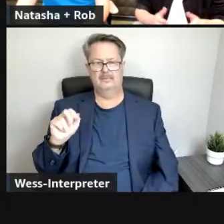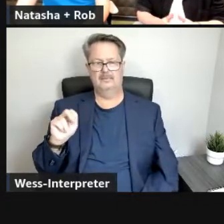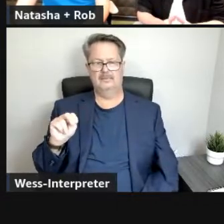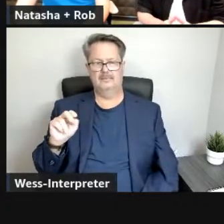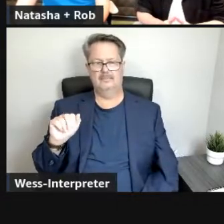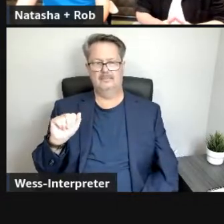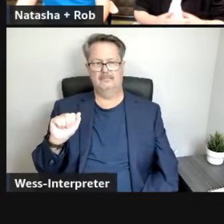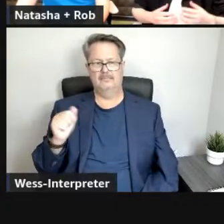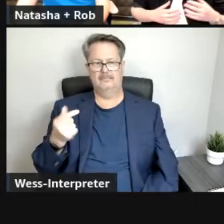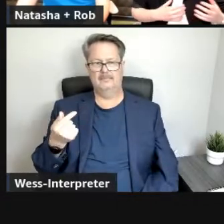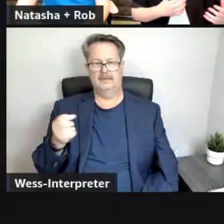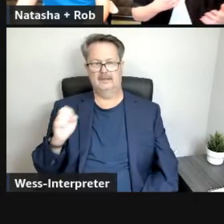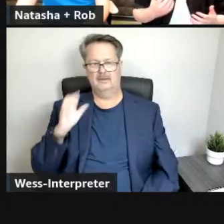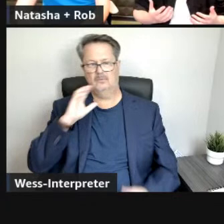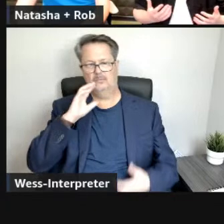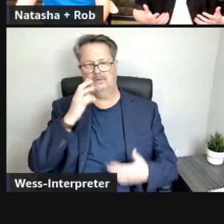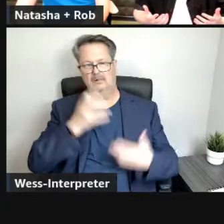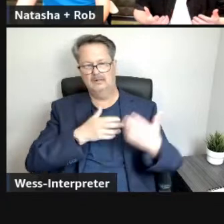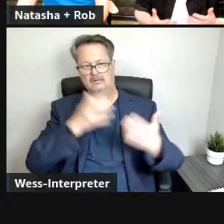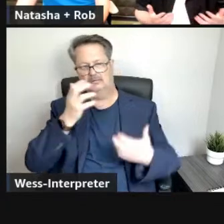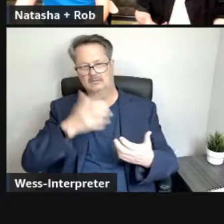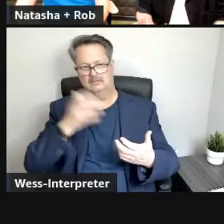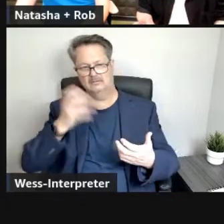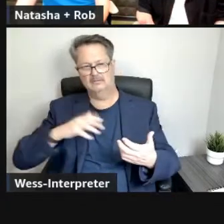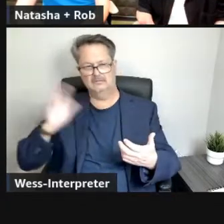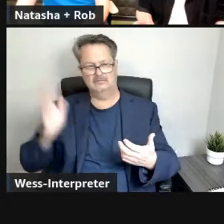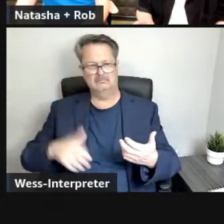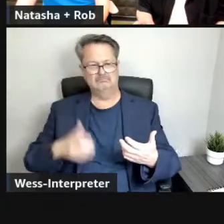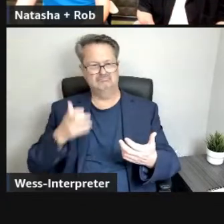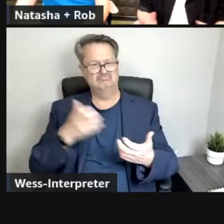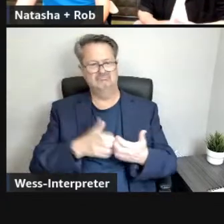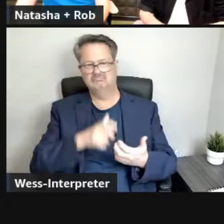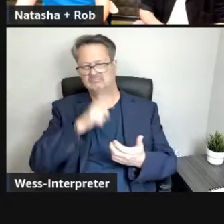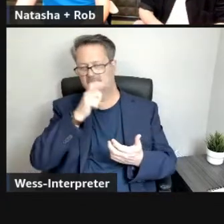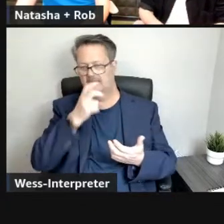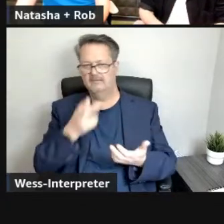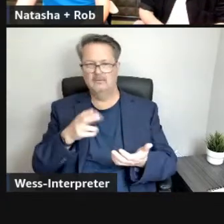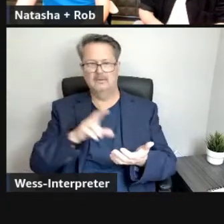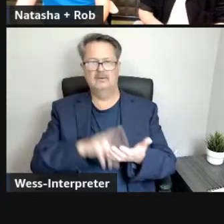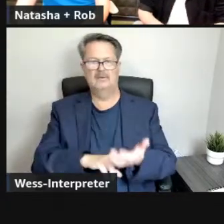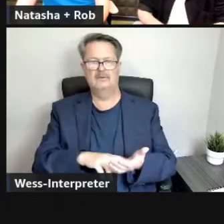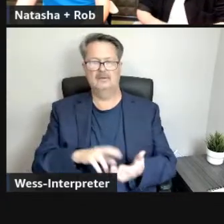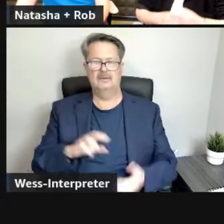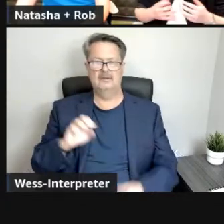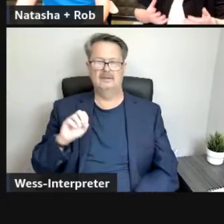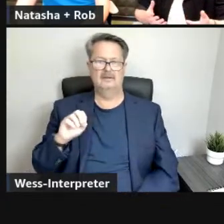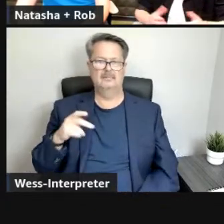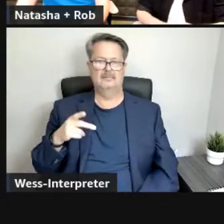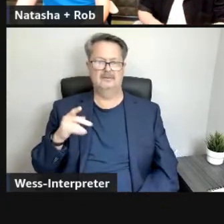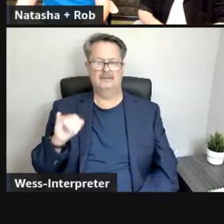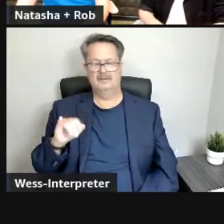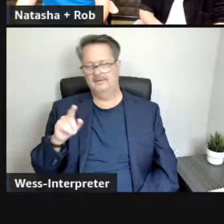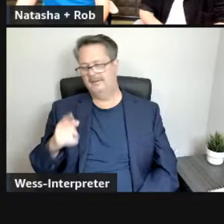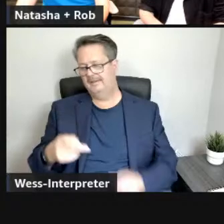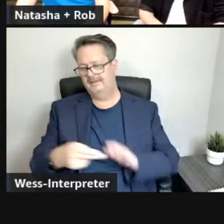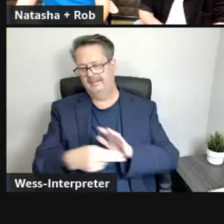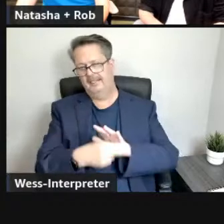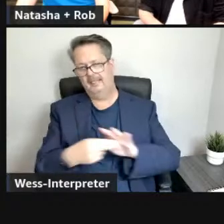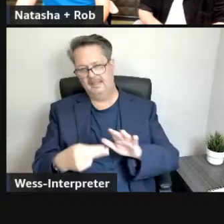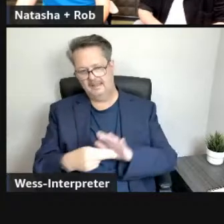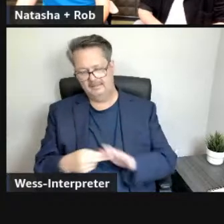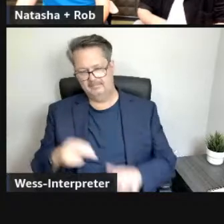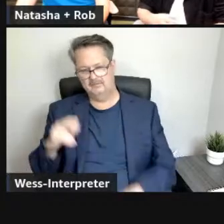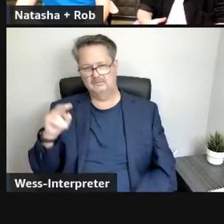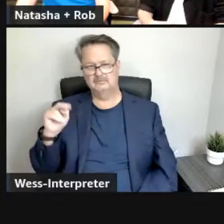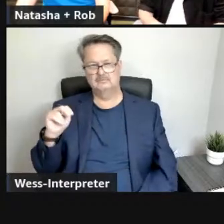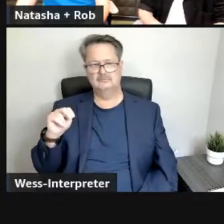to your cluster. So you don't need to do any manual steps to register it with your API server. You can apply things like labels to these nodes as well,